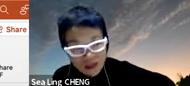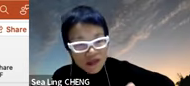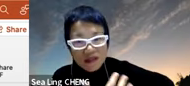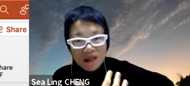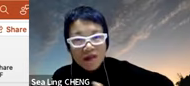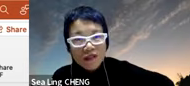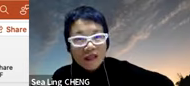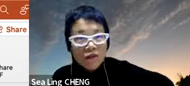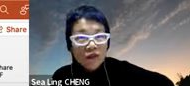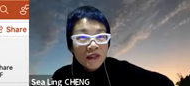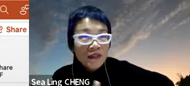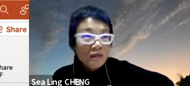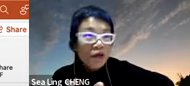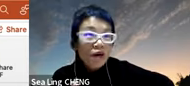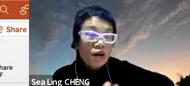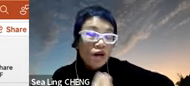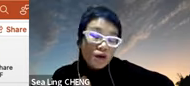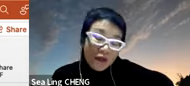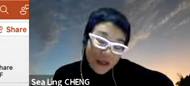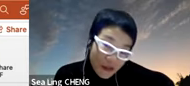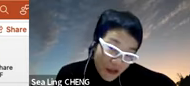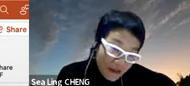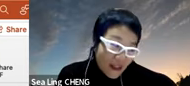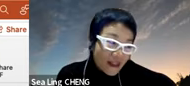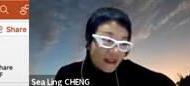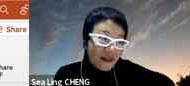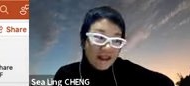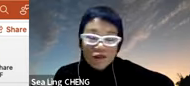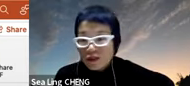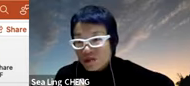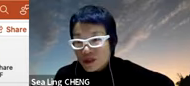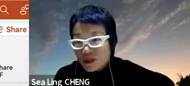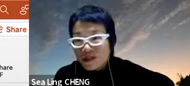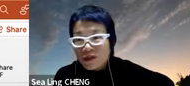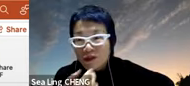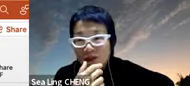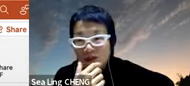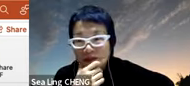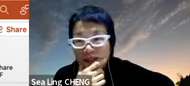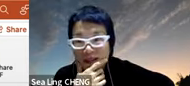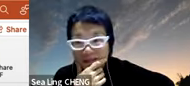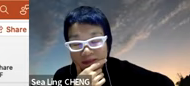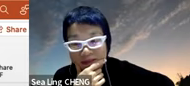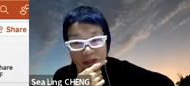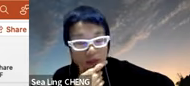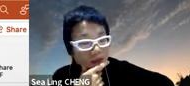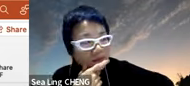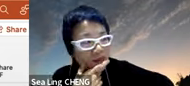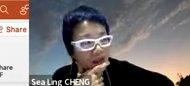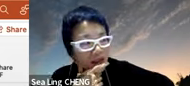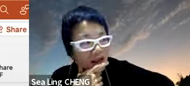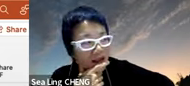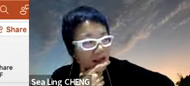marriage, migrants, and multiculturalism, or human trafficking and forced prostitution, and so